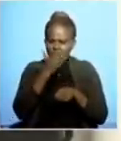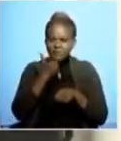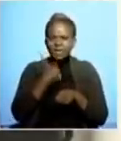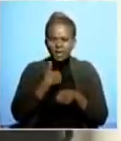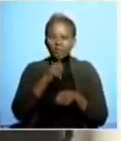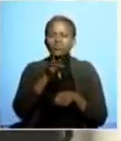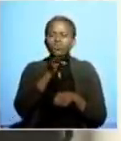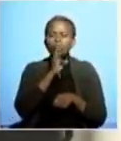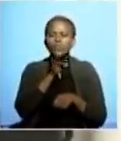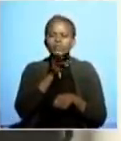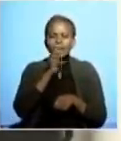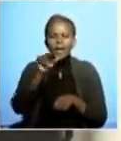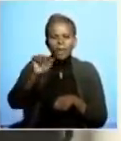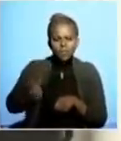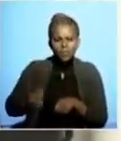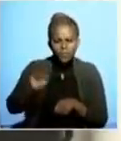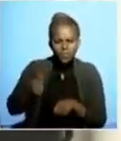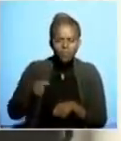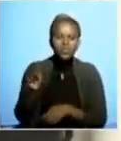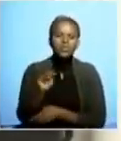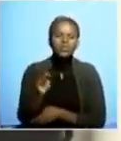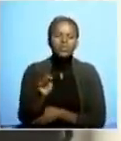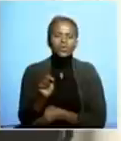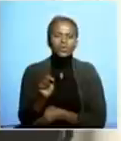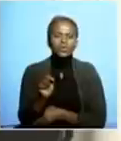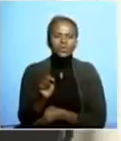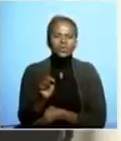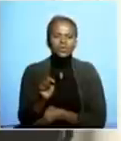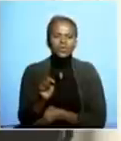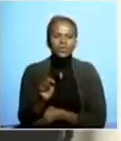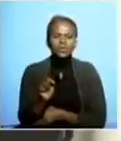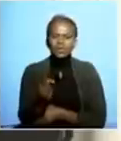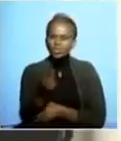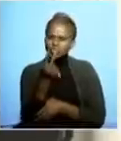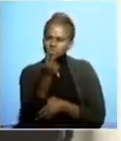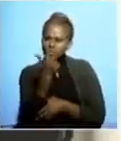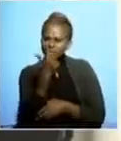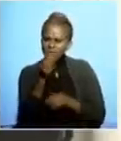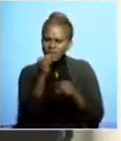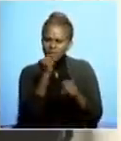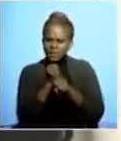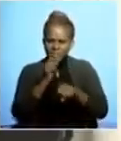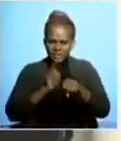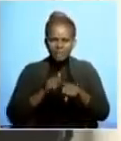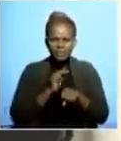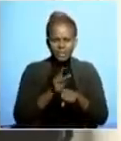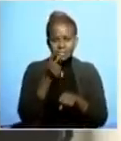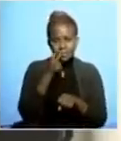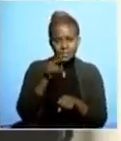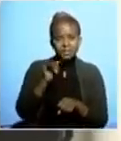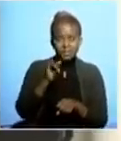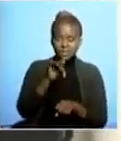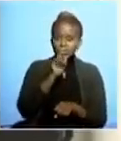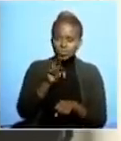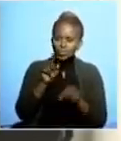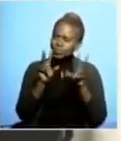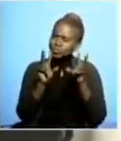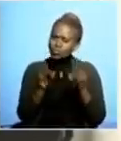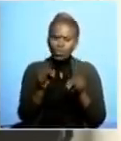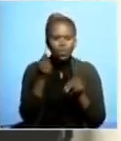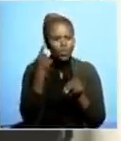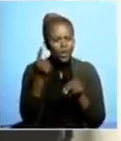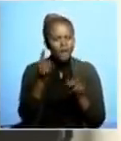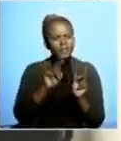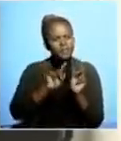toilet. We want to be proud in 2 years, 3 years' time to look back and say no one is going